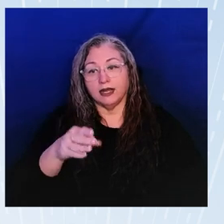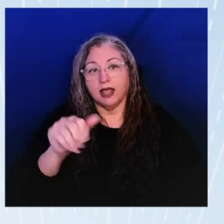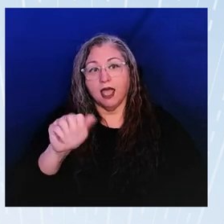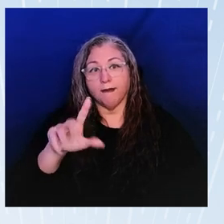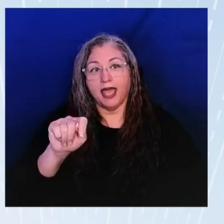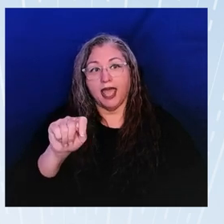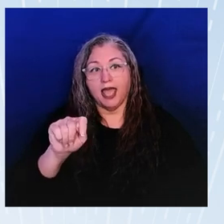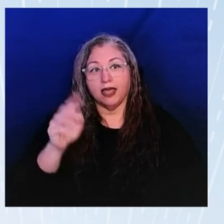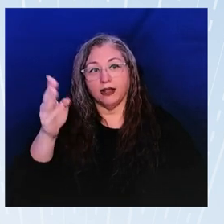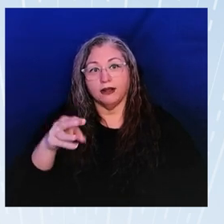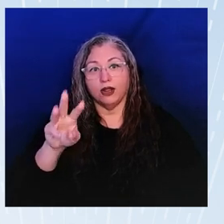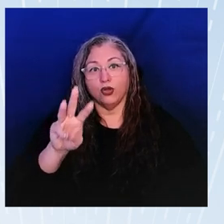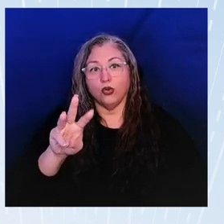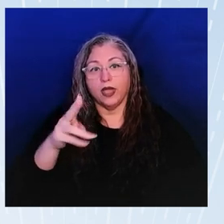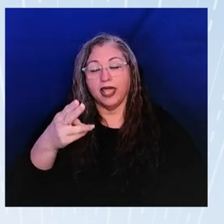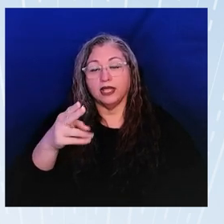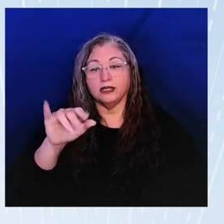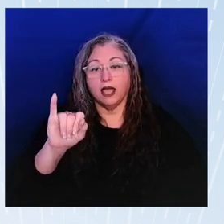hhs.gov/about/WEONPI. That's